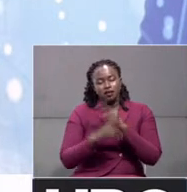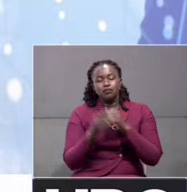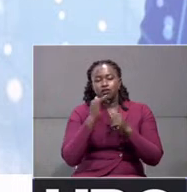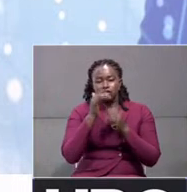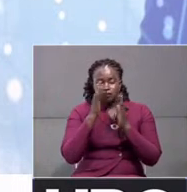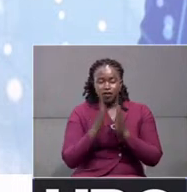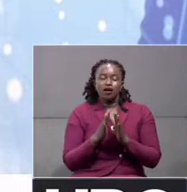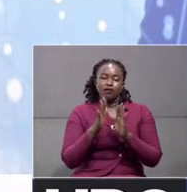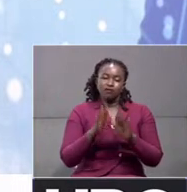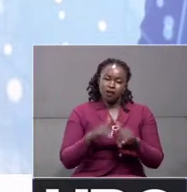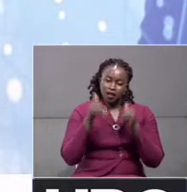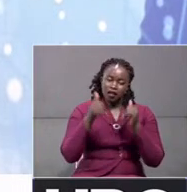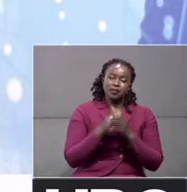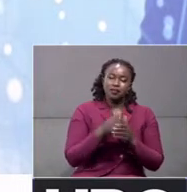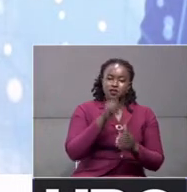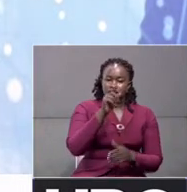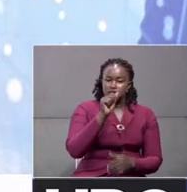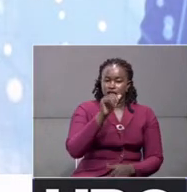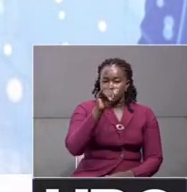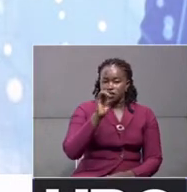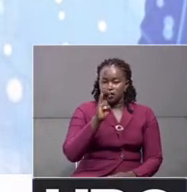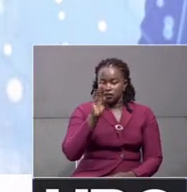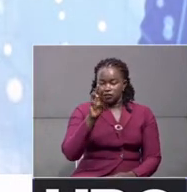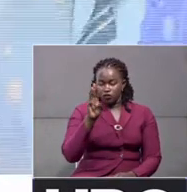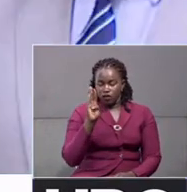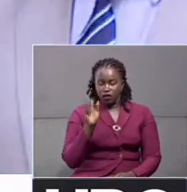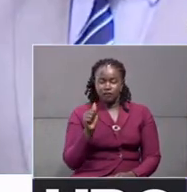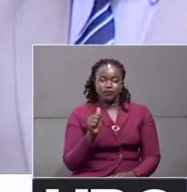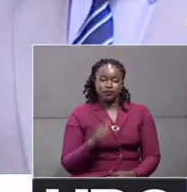Speaker of Parliament, Thomas Taewa.